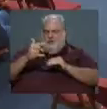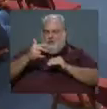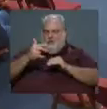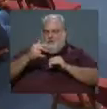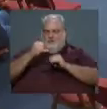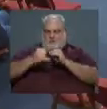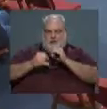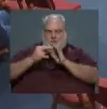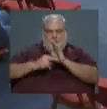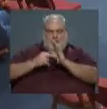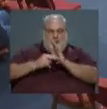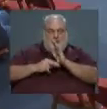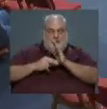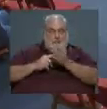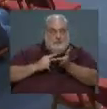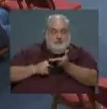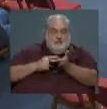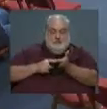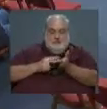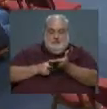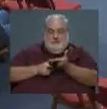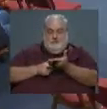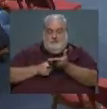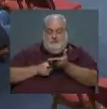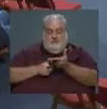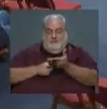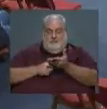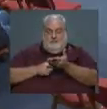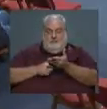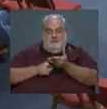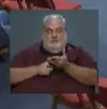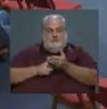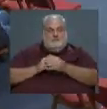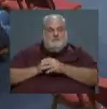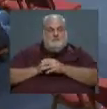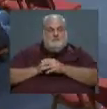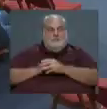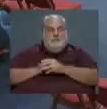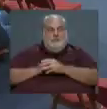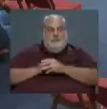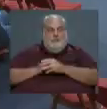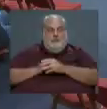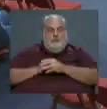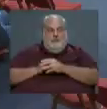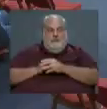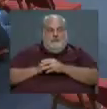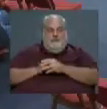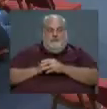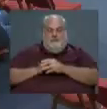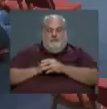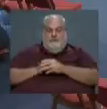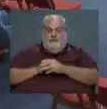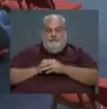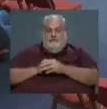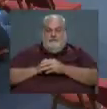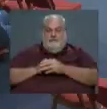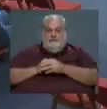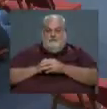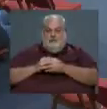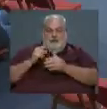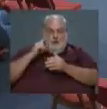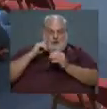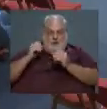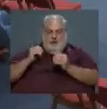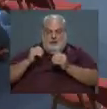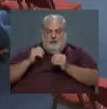Okay, is there anyone that wishes to speak either for or against this matter? Anyone wishes to speak either for or against it? Hearing none,